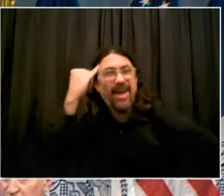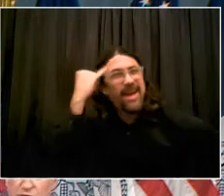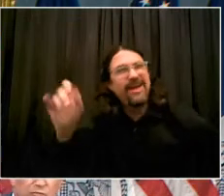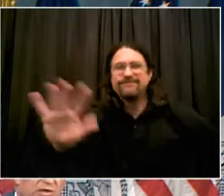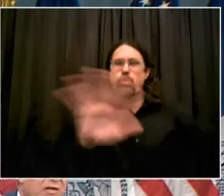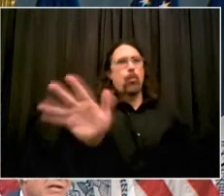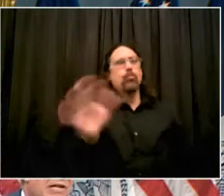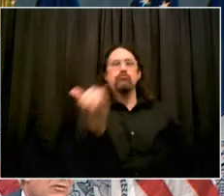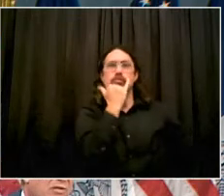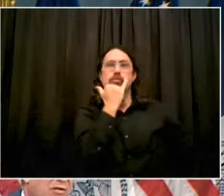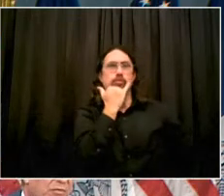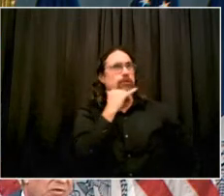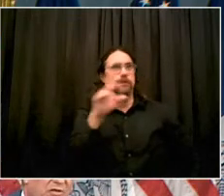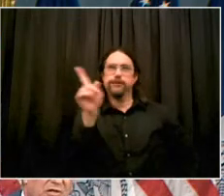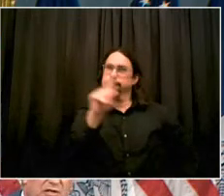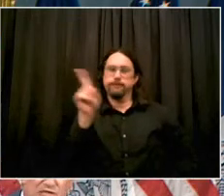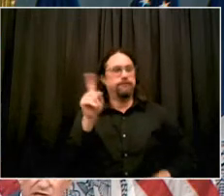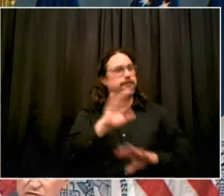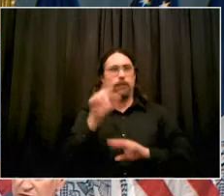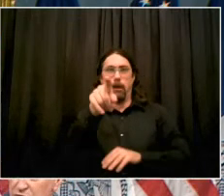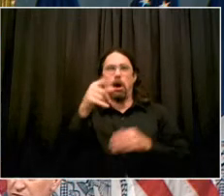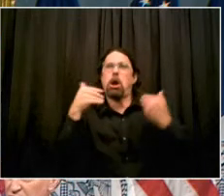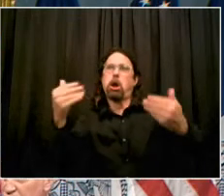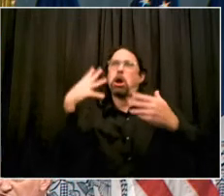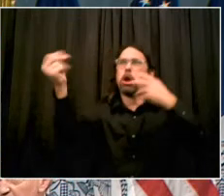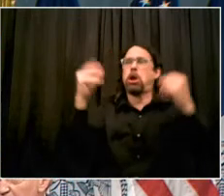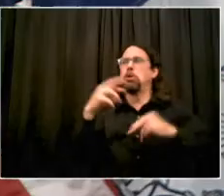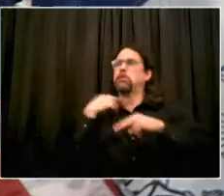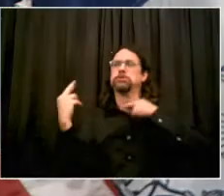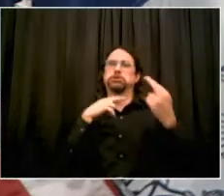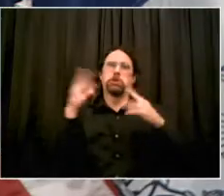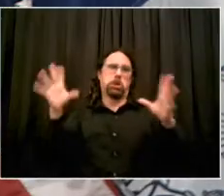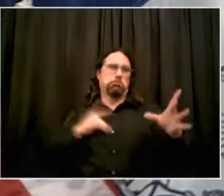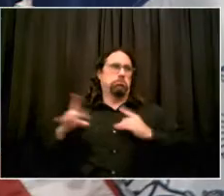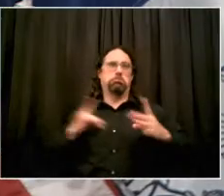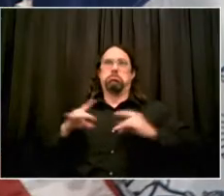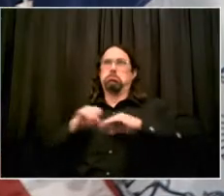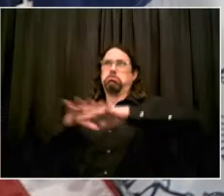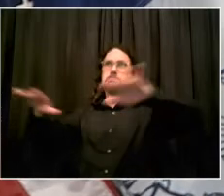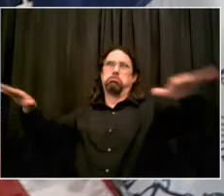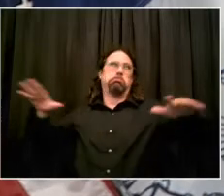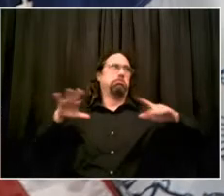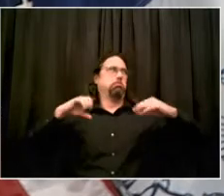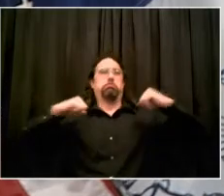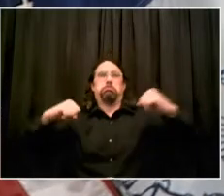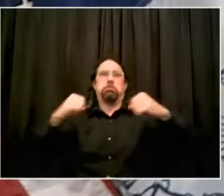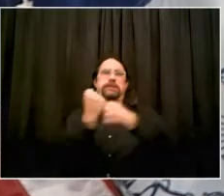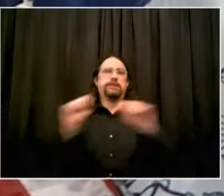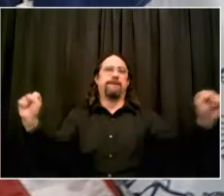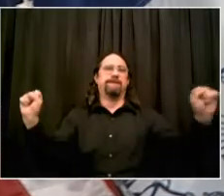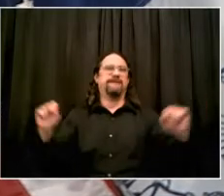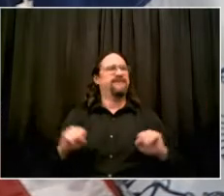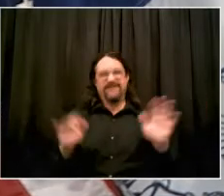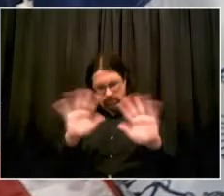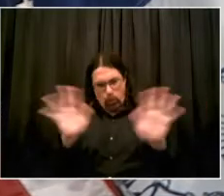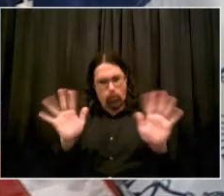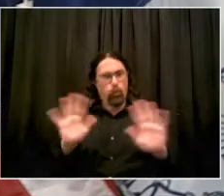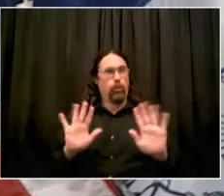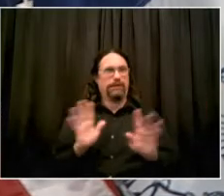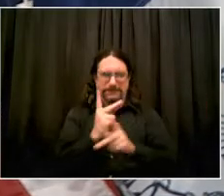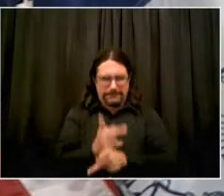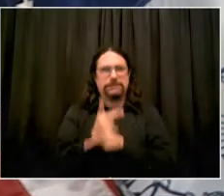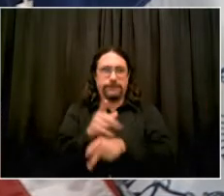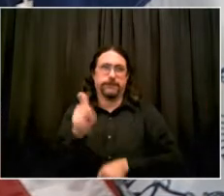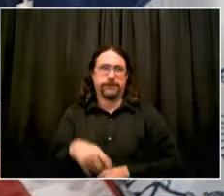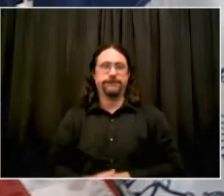leadership. I know you've been engaging the community intensely, you and your whole team, and I thank you for that. And I think those conversations